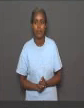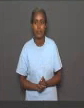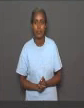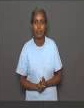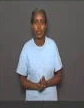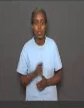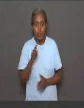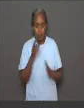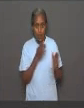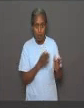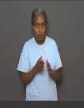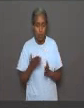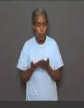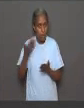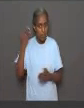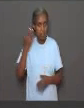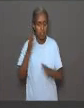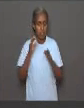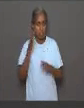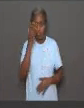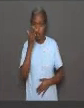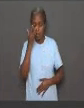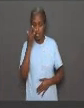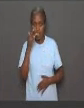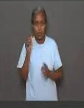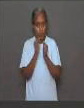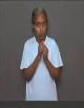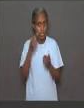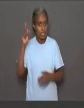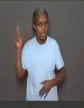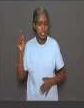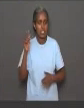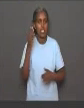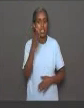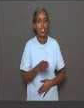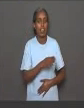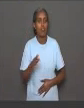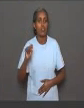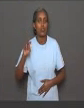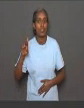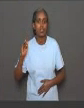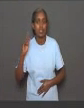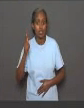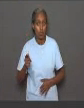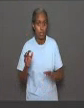You are already familiar with these graphs of trigonometric